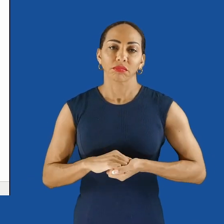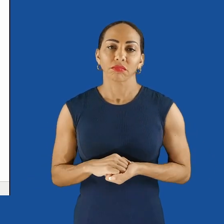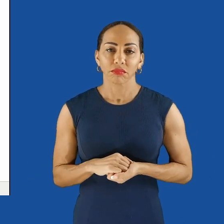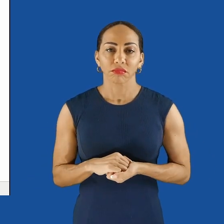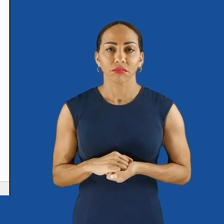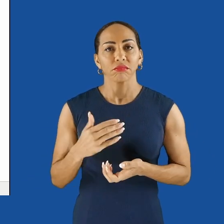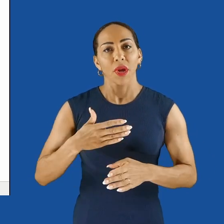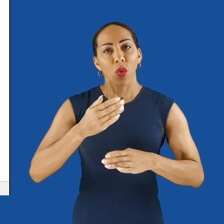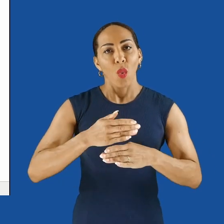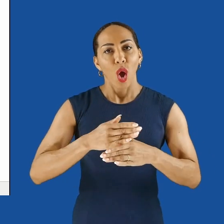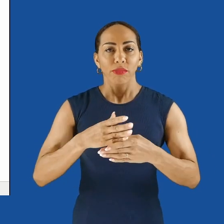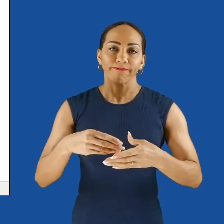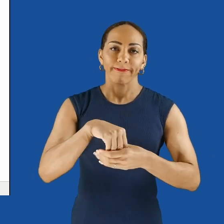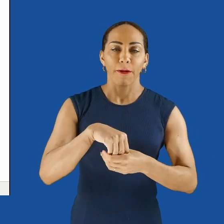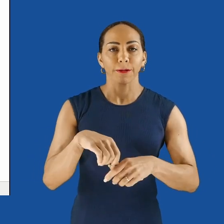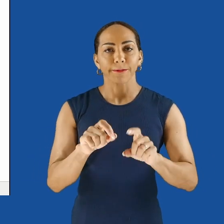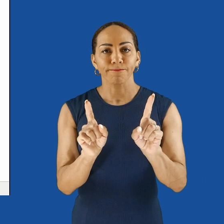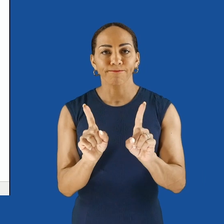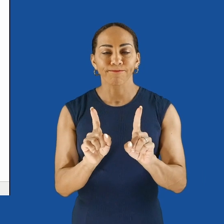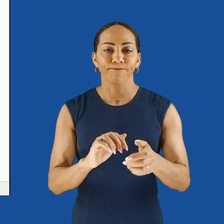My work involves